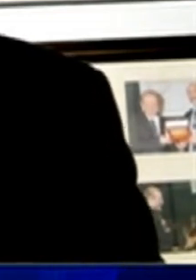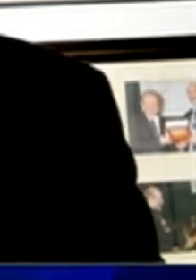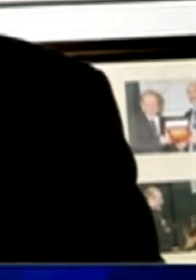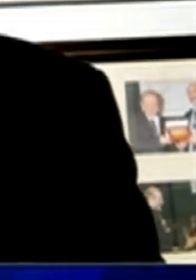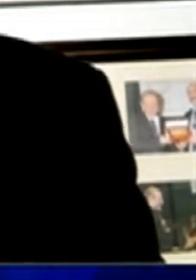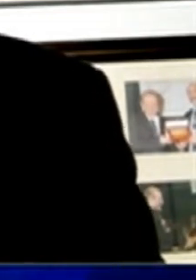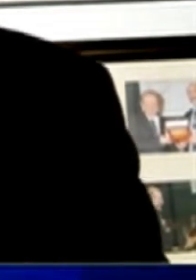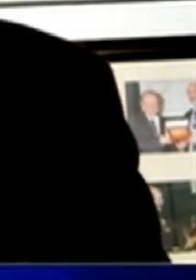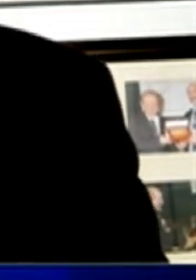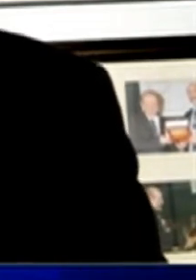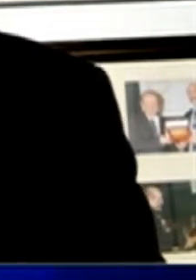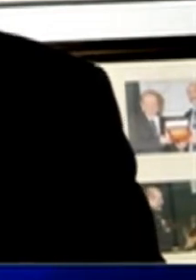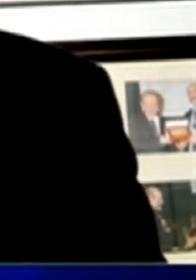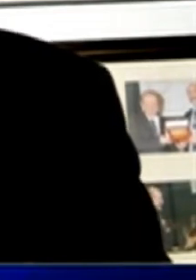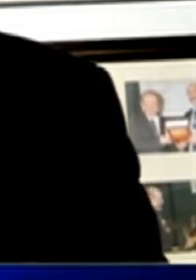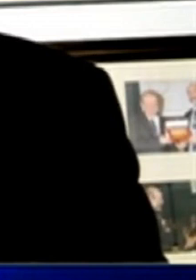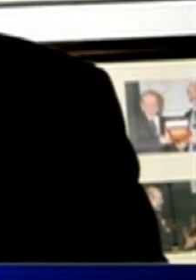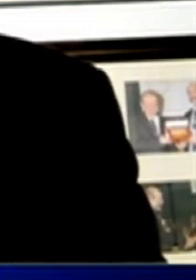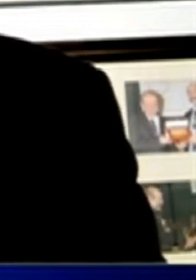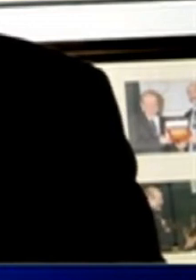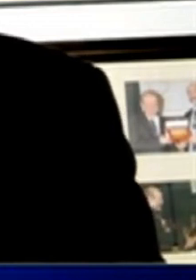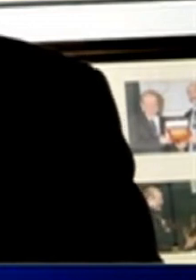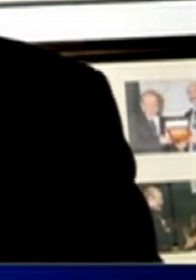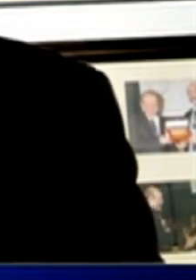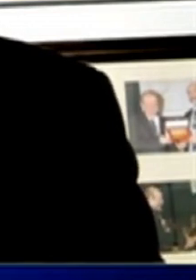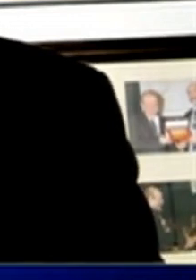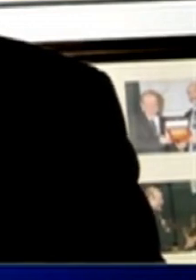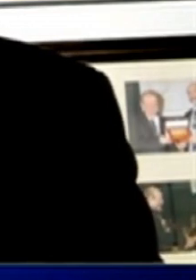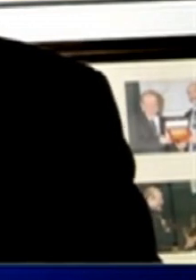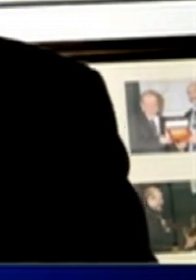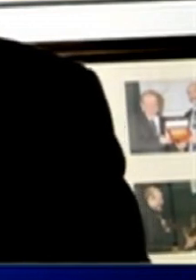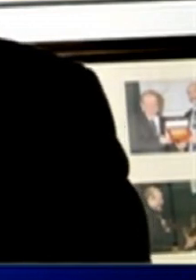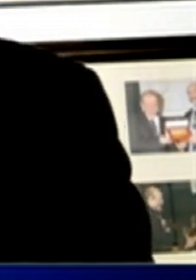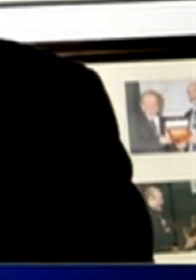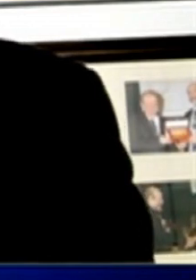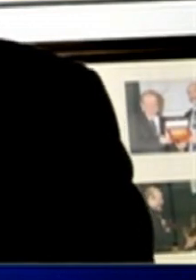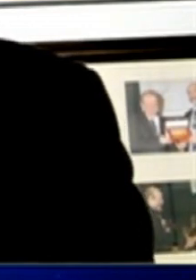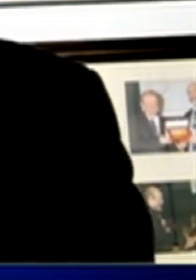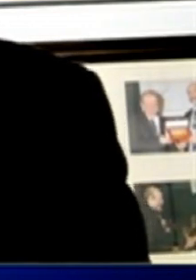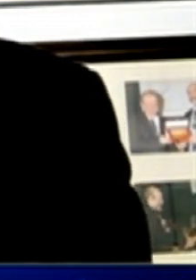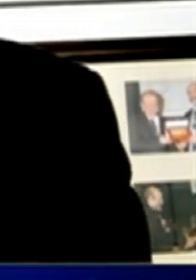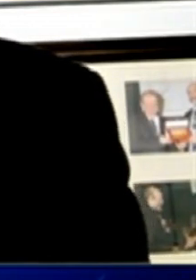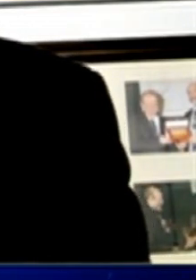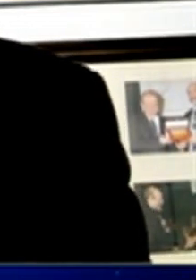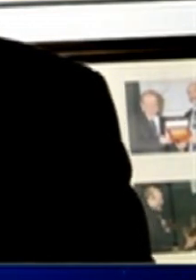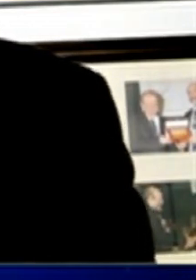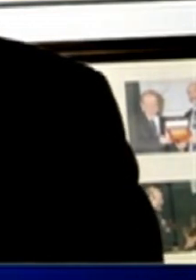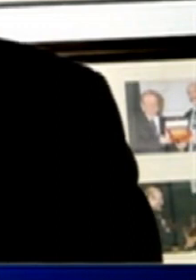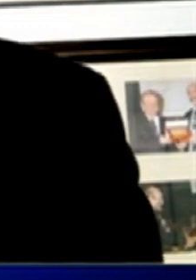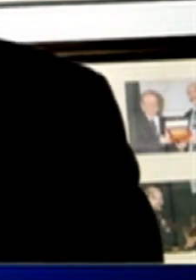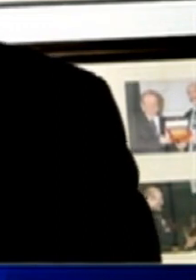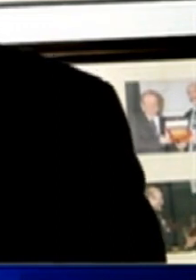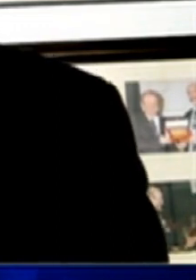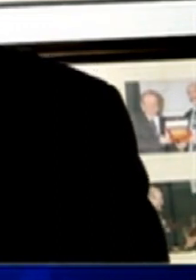I've been involved with vaccines for almost 40 years, they are all aimed to doing the same